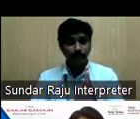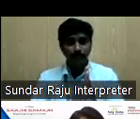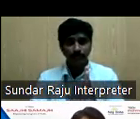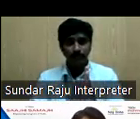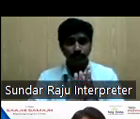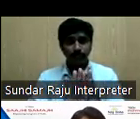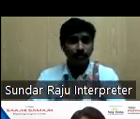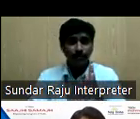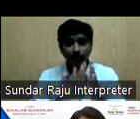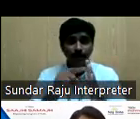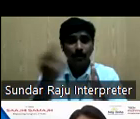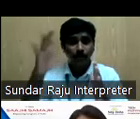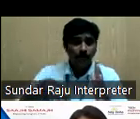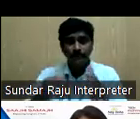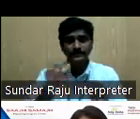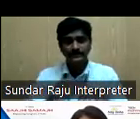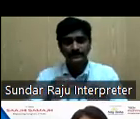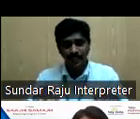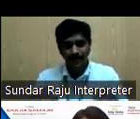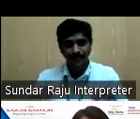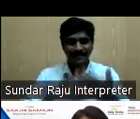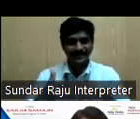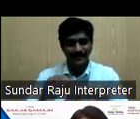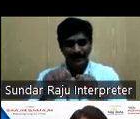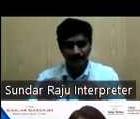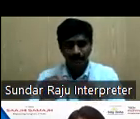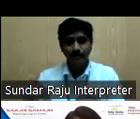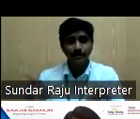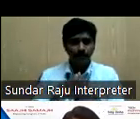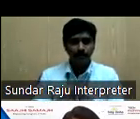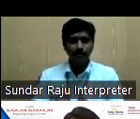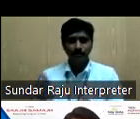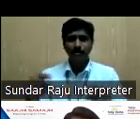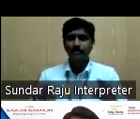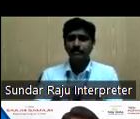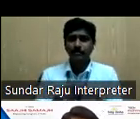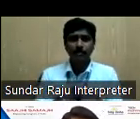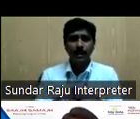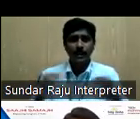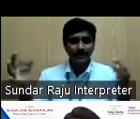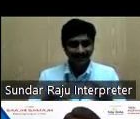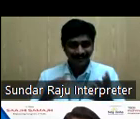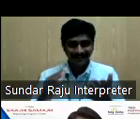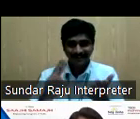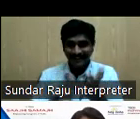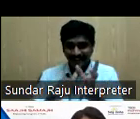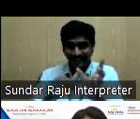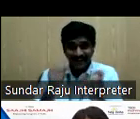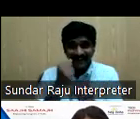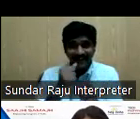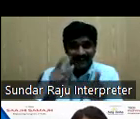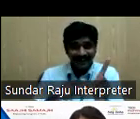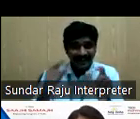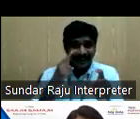advancement of children with disabilities. With the assistance of committed organizations like Nayi Disha, we are hopeful of bringing the challenges